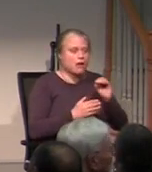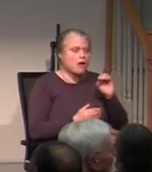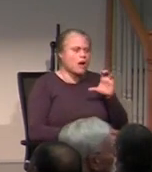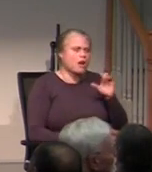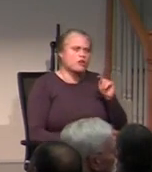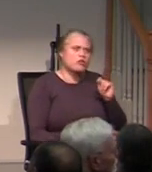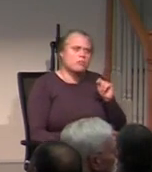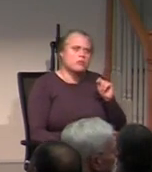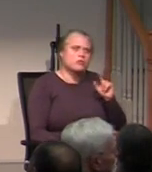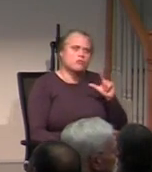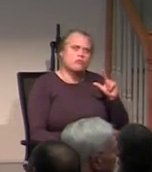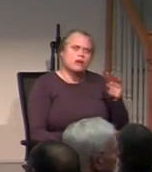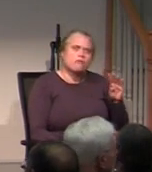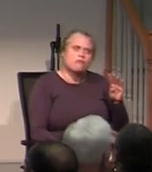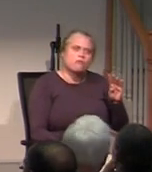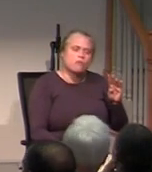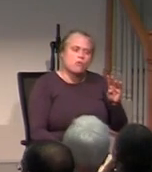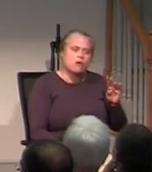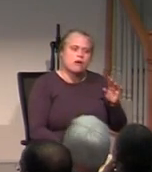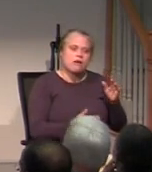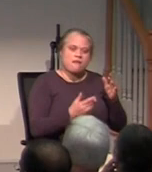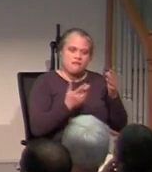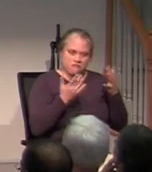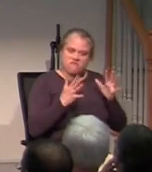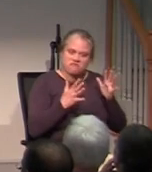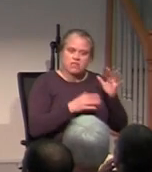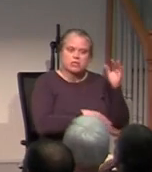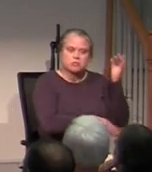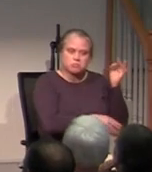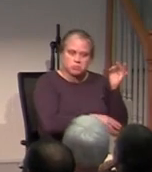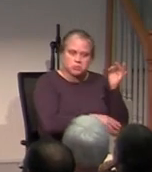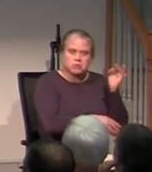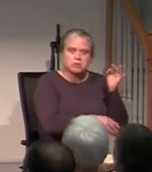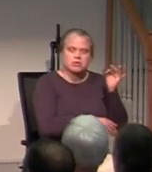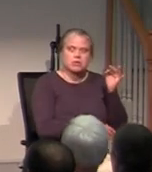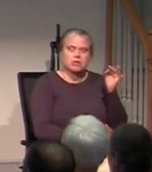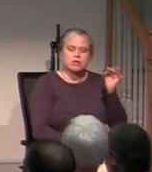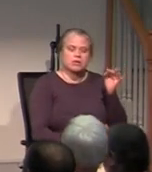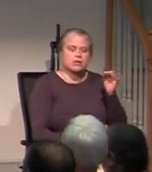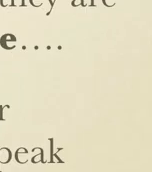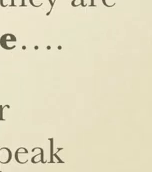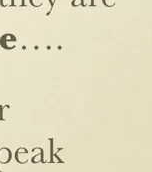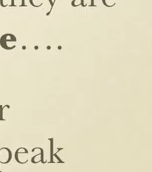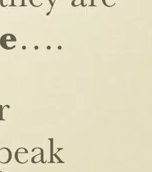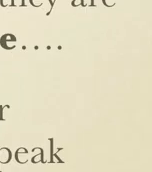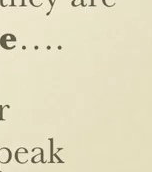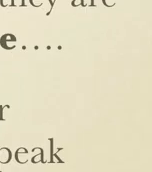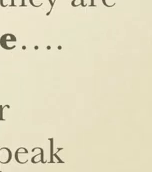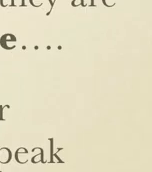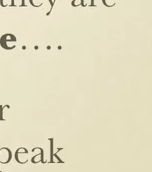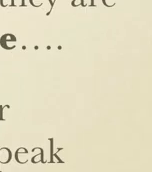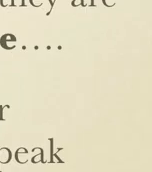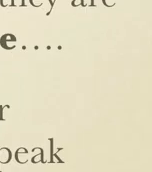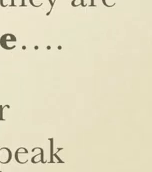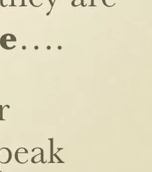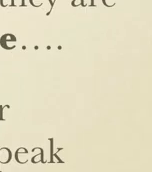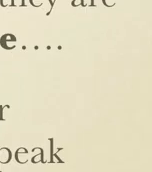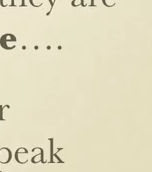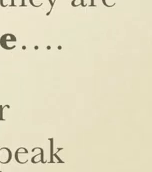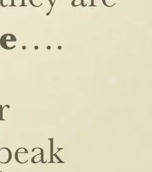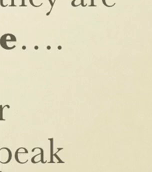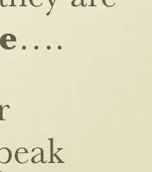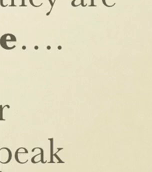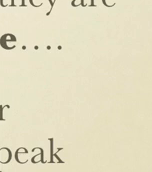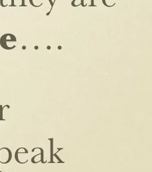24, I think it was, that evening after she spoke this, she was going to leave. She says, "Now our meeting is drawing